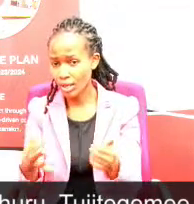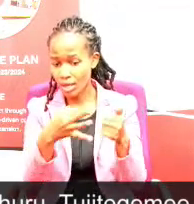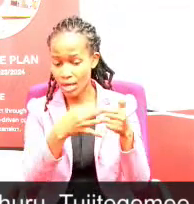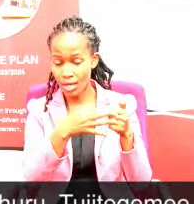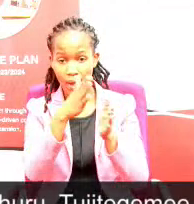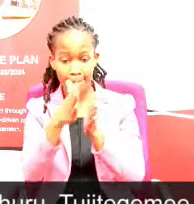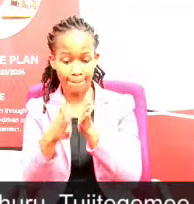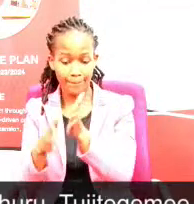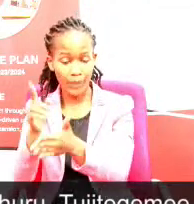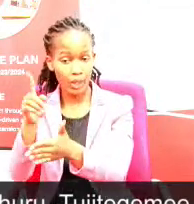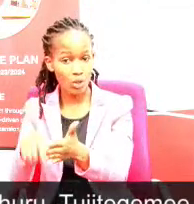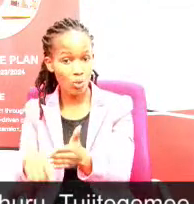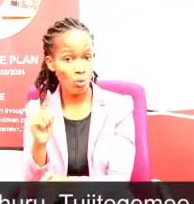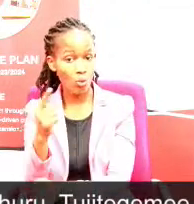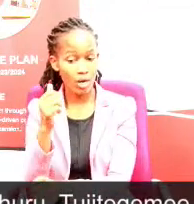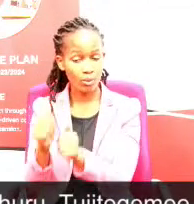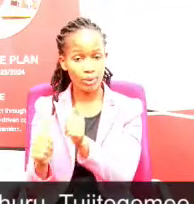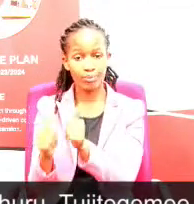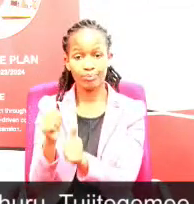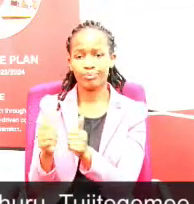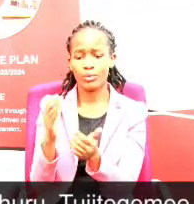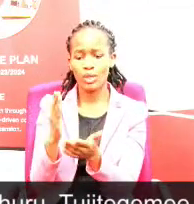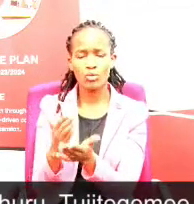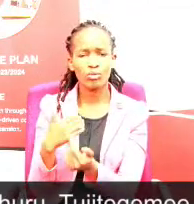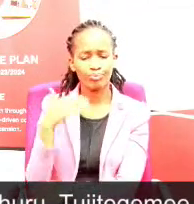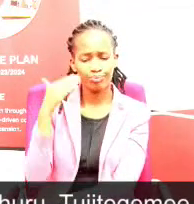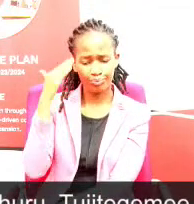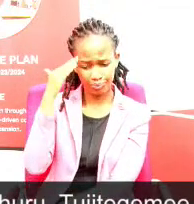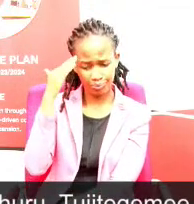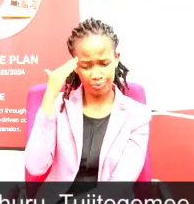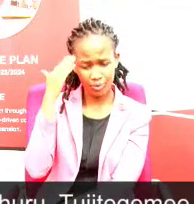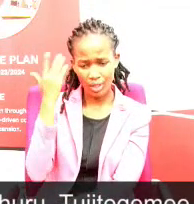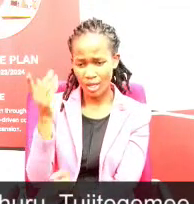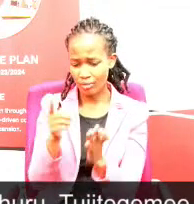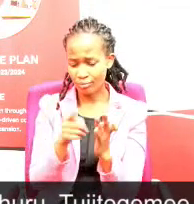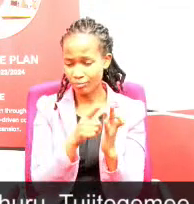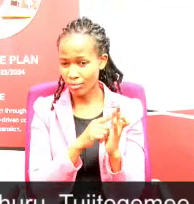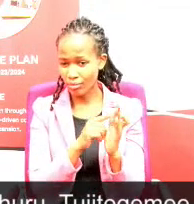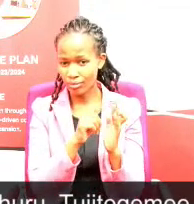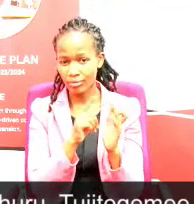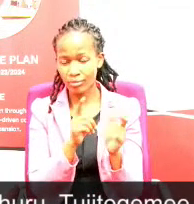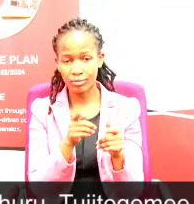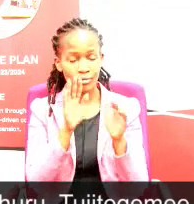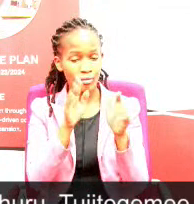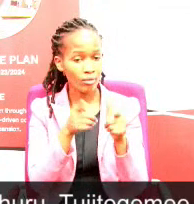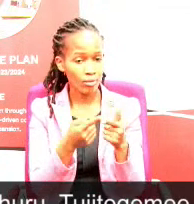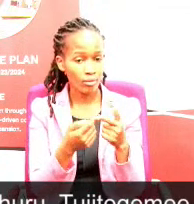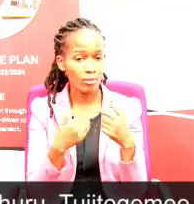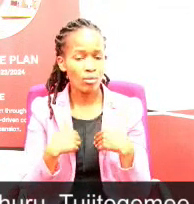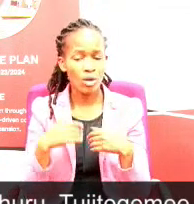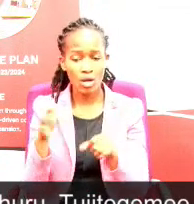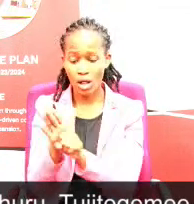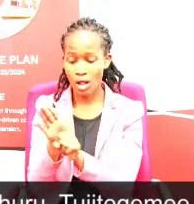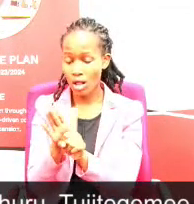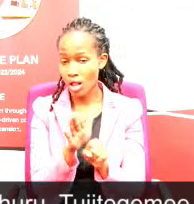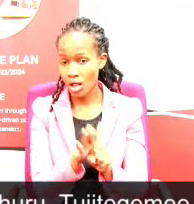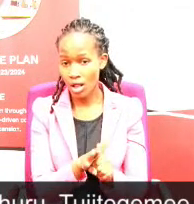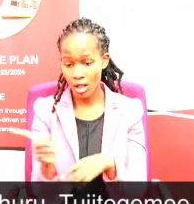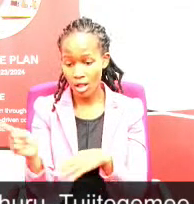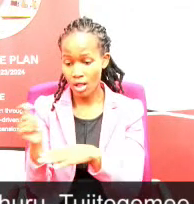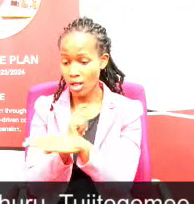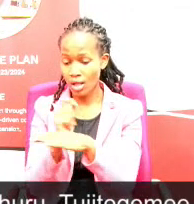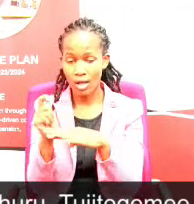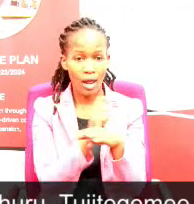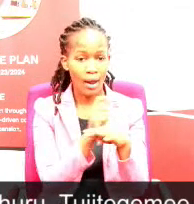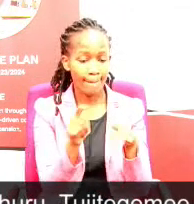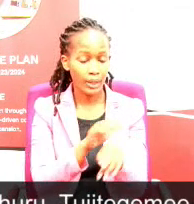plan is one that bears in mind the following, those factors. Internally, there'll be a lot of trainings